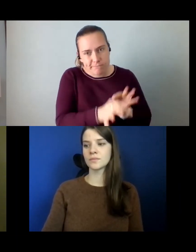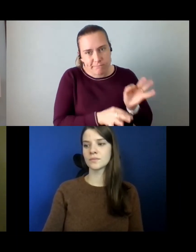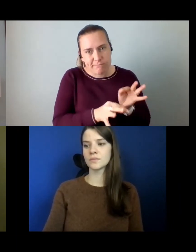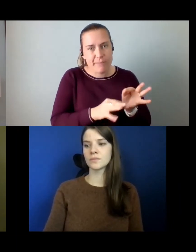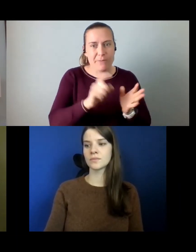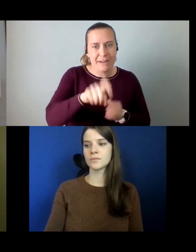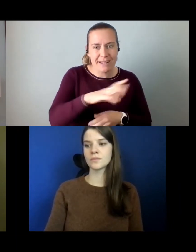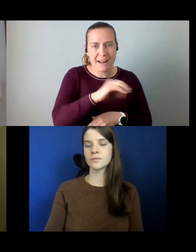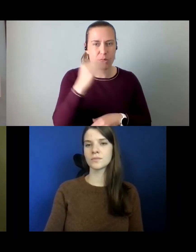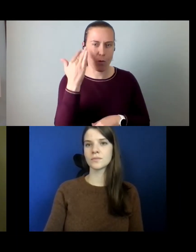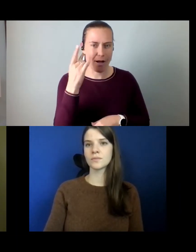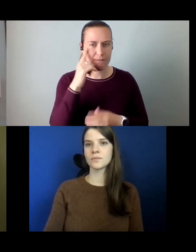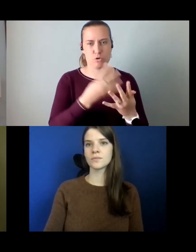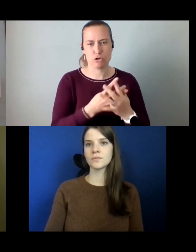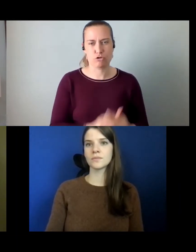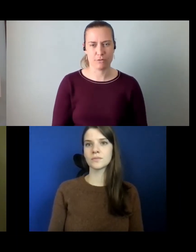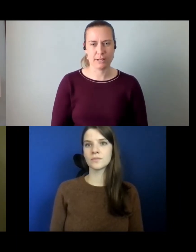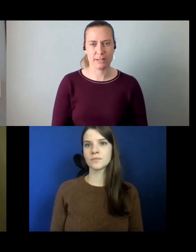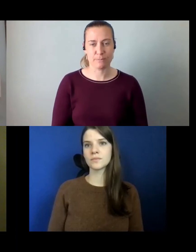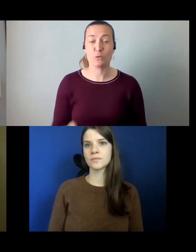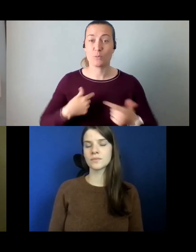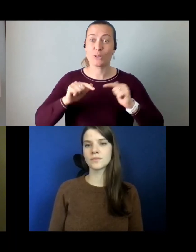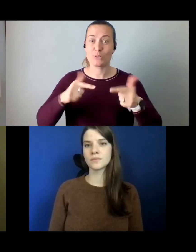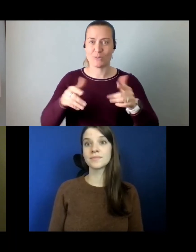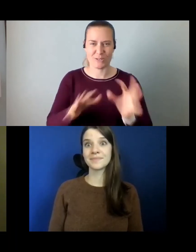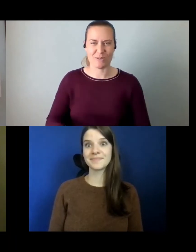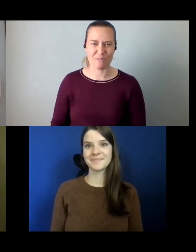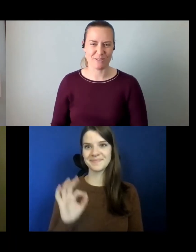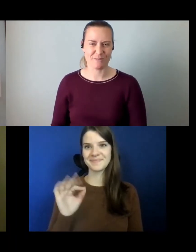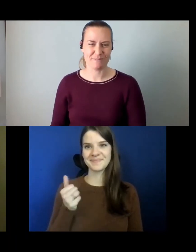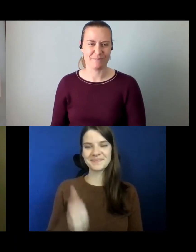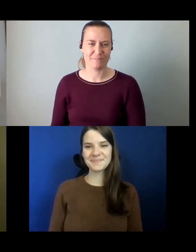for screening. That's great.